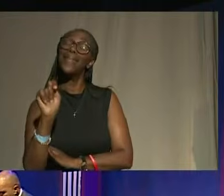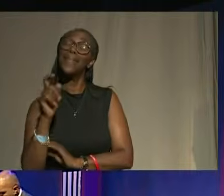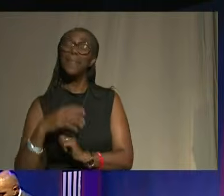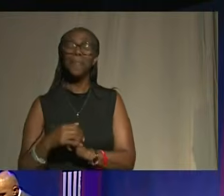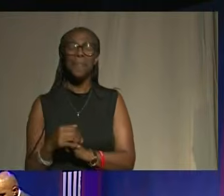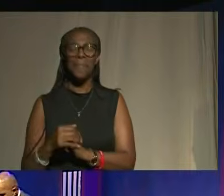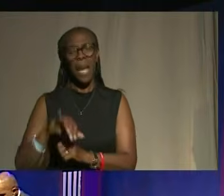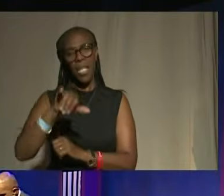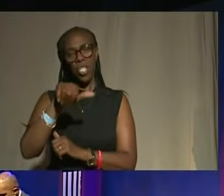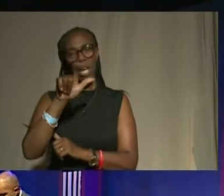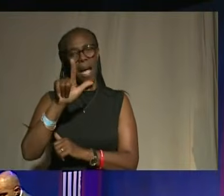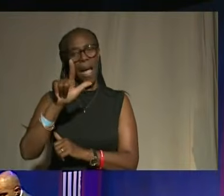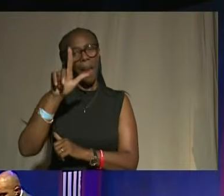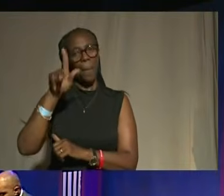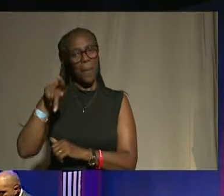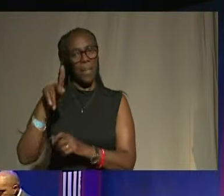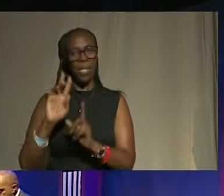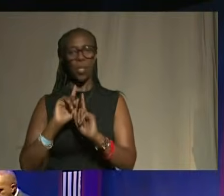rebuttal.